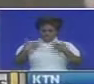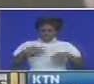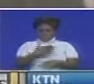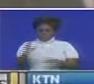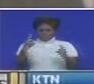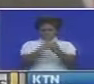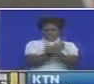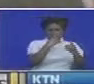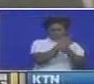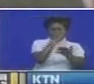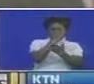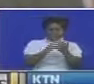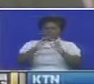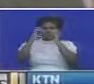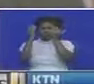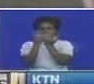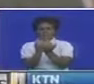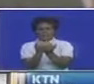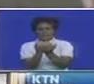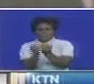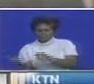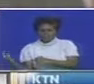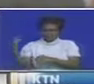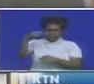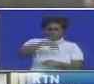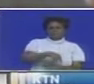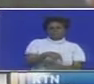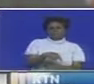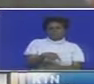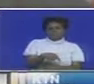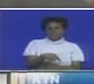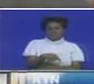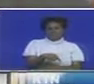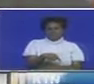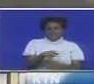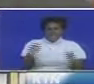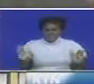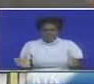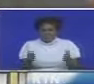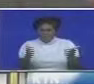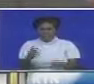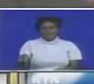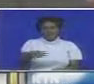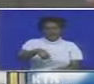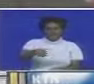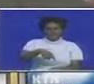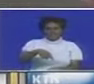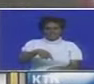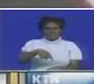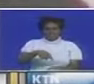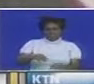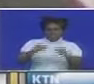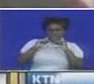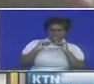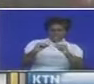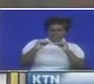from different parts of the world who have turned up to encourage us to